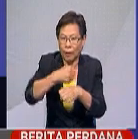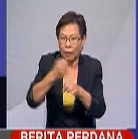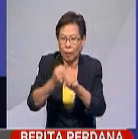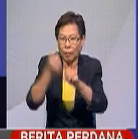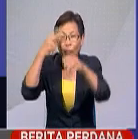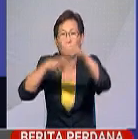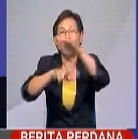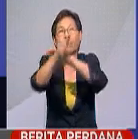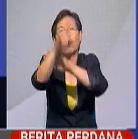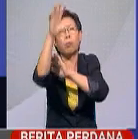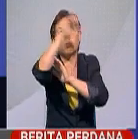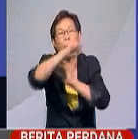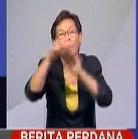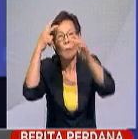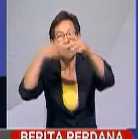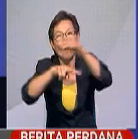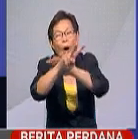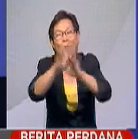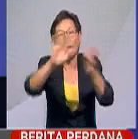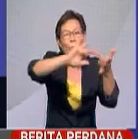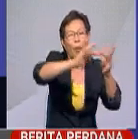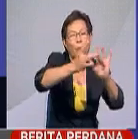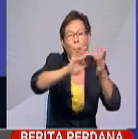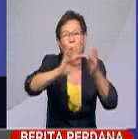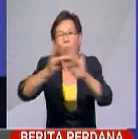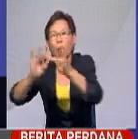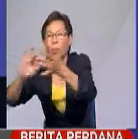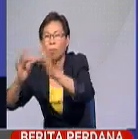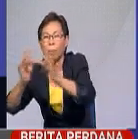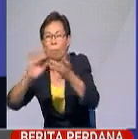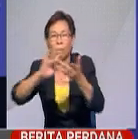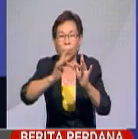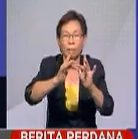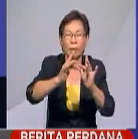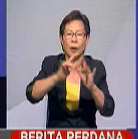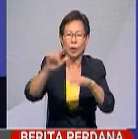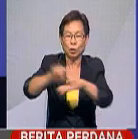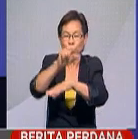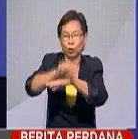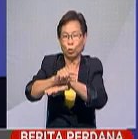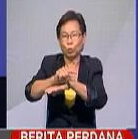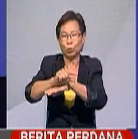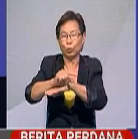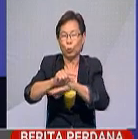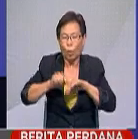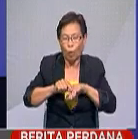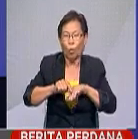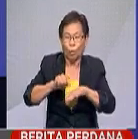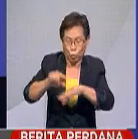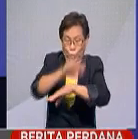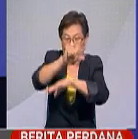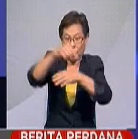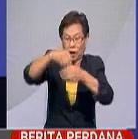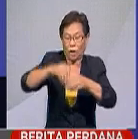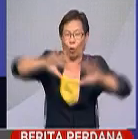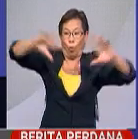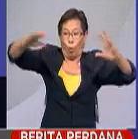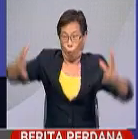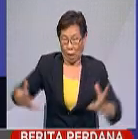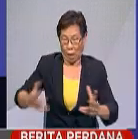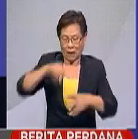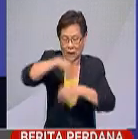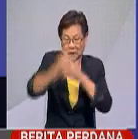Gartner forecast the number of connected things that will be in use worldwide this year will